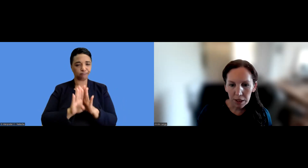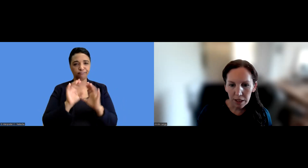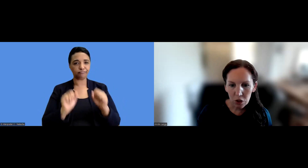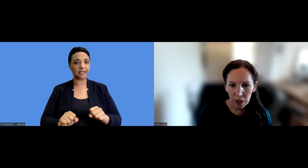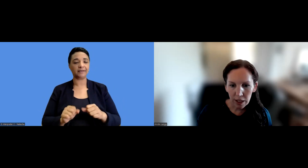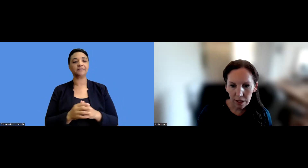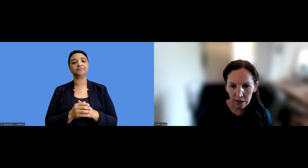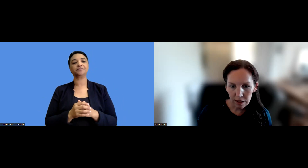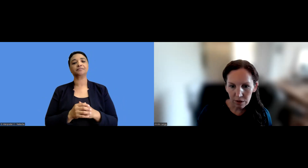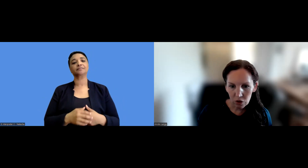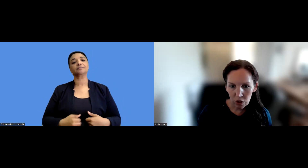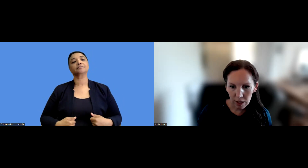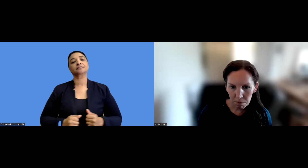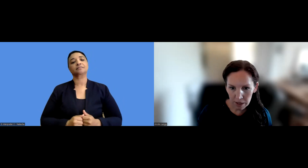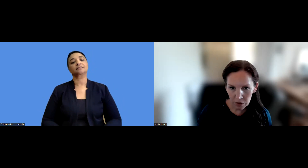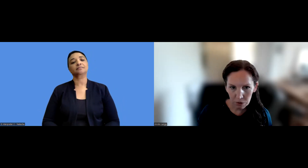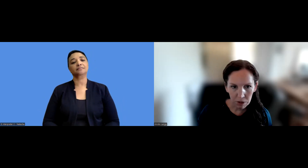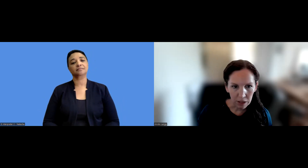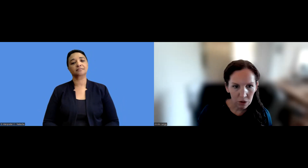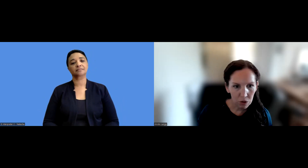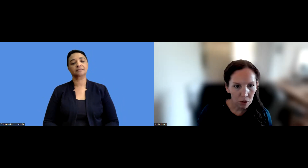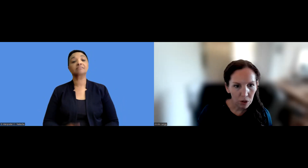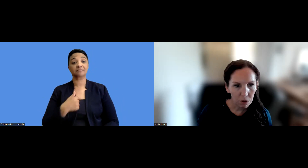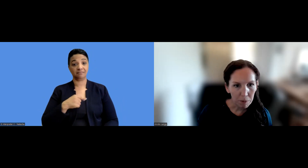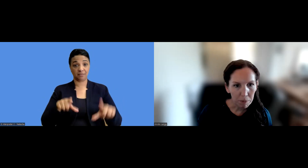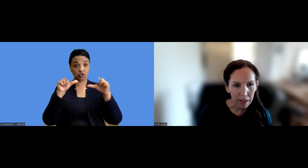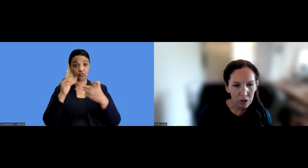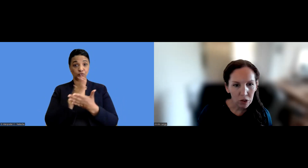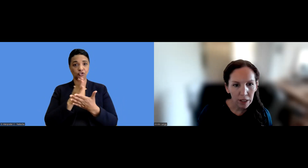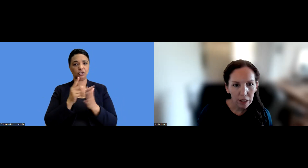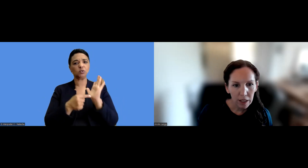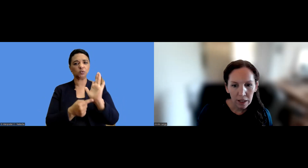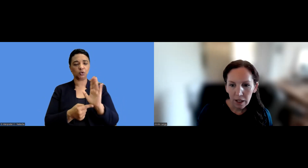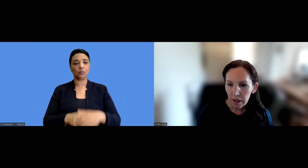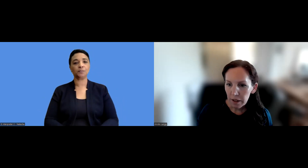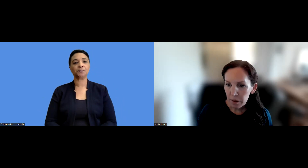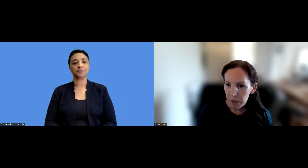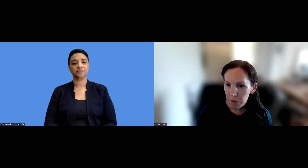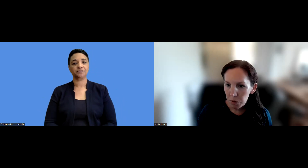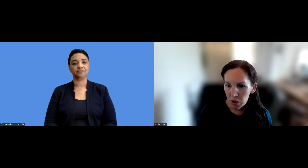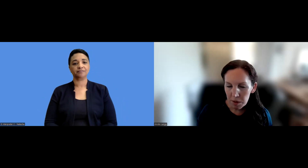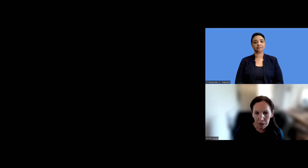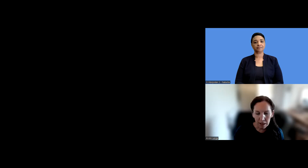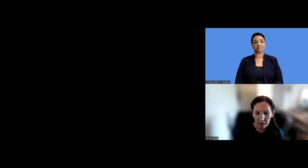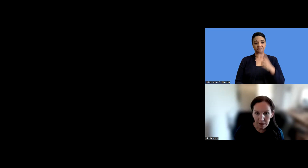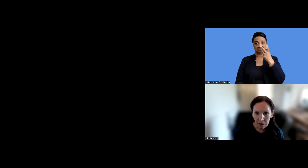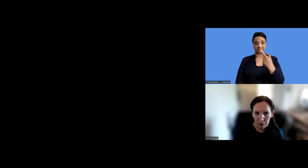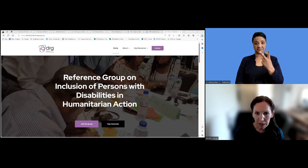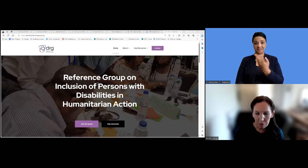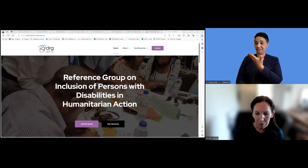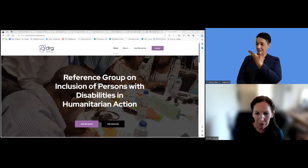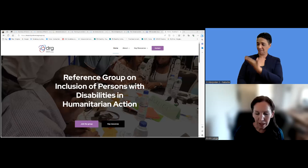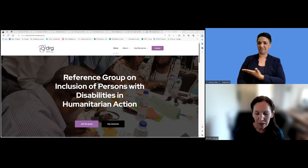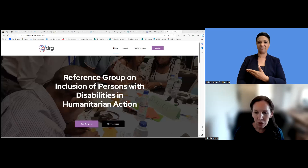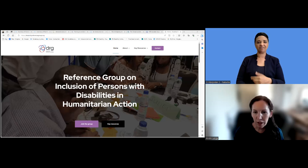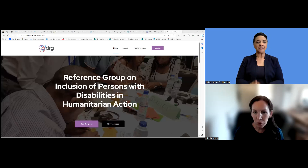to quickly share my screen to show you the webpage. This will just be a sneak peek